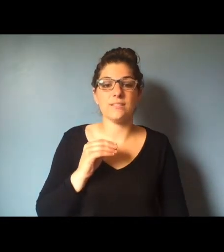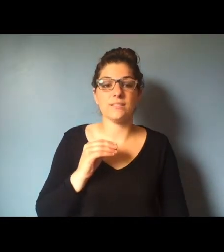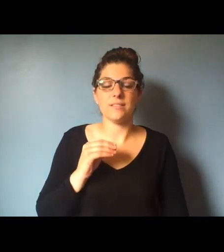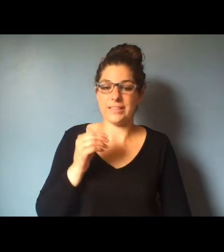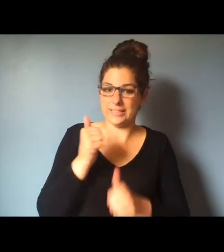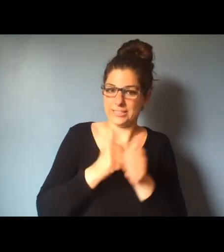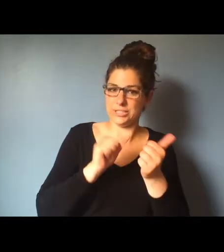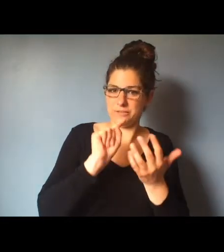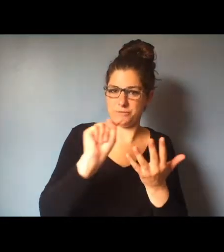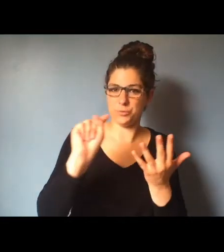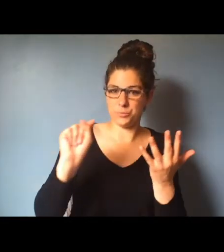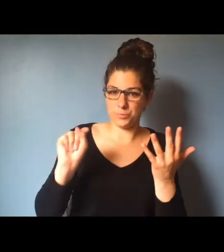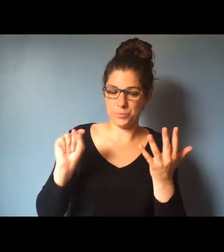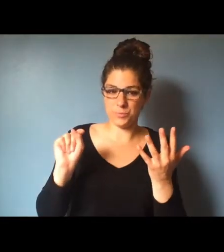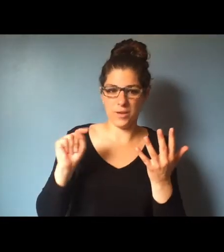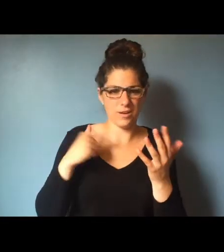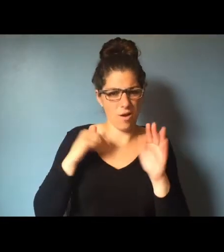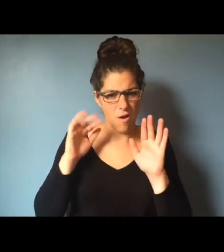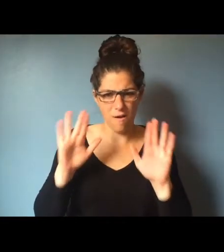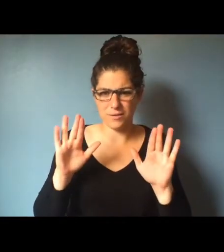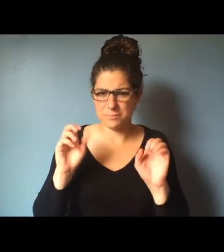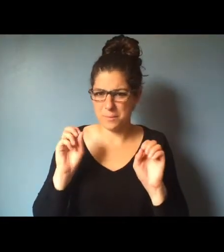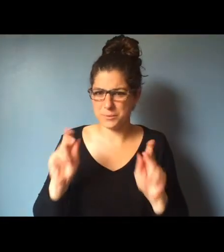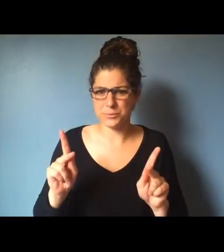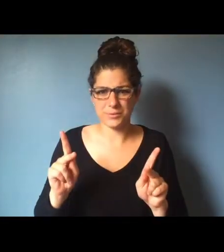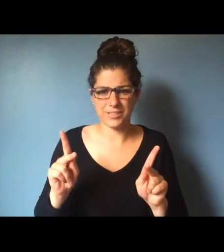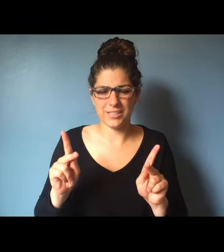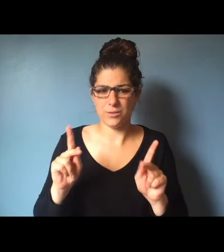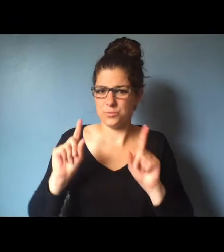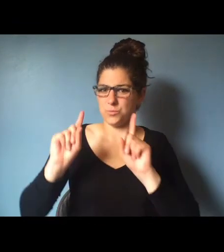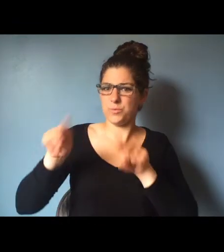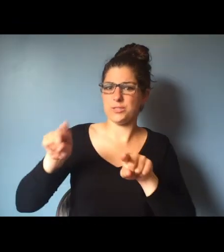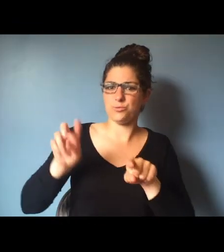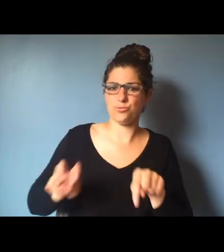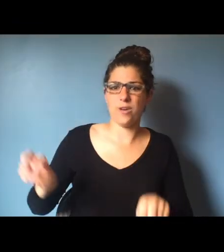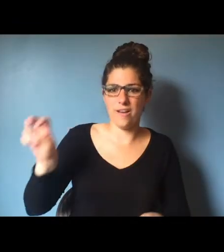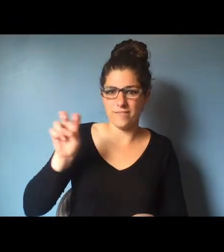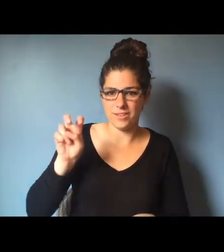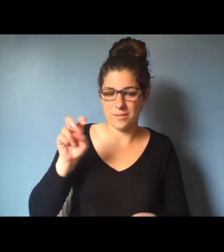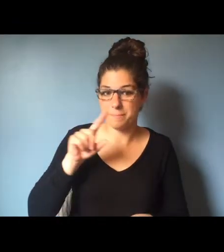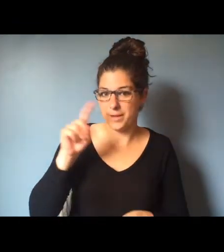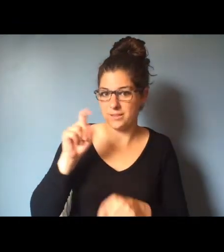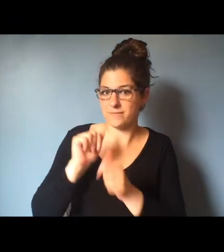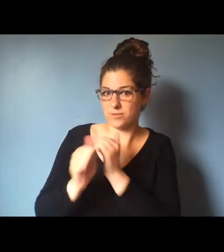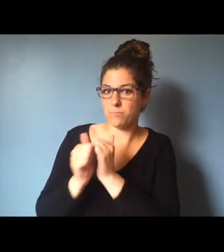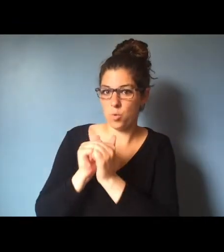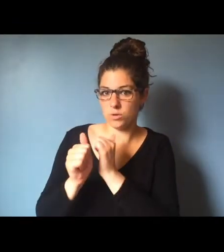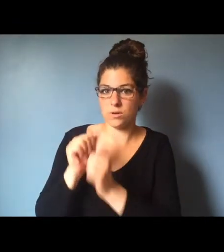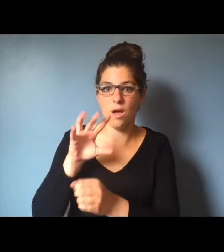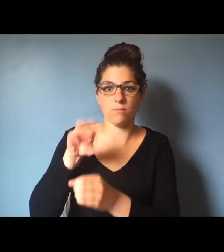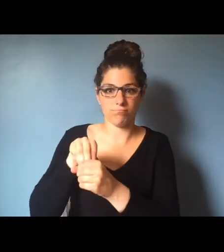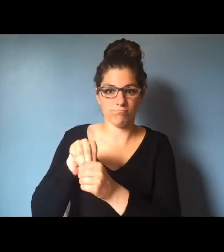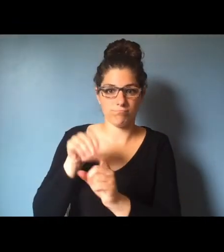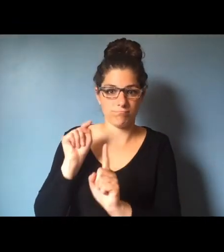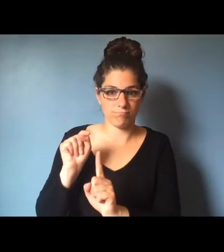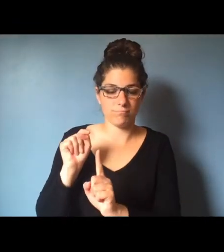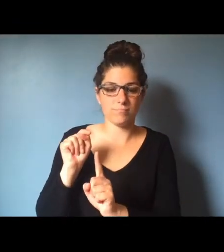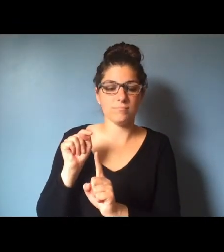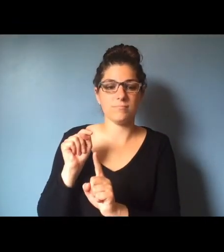Each of you have had an awesome opportunity to travel because of the sport that you guys are competing in.